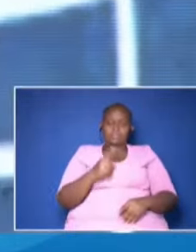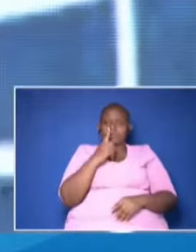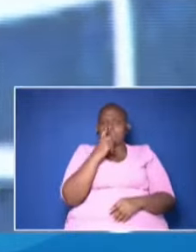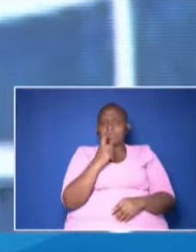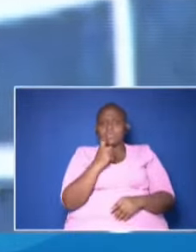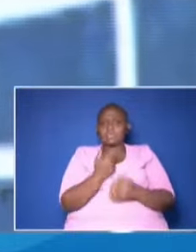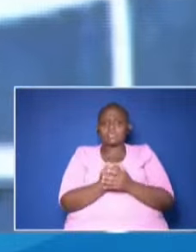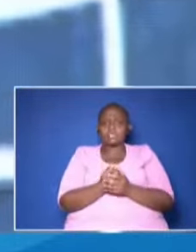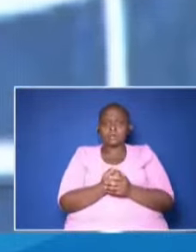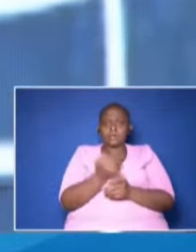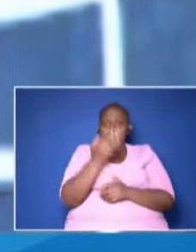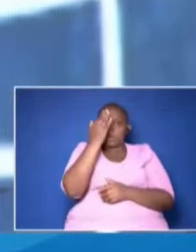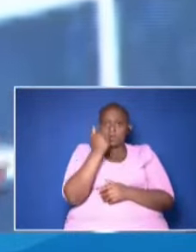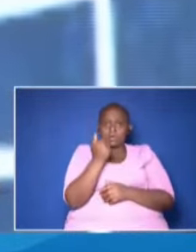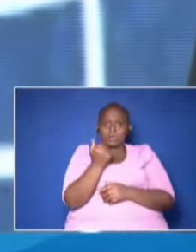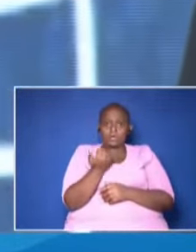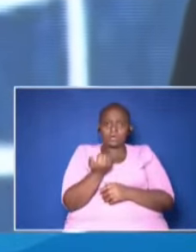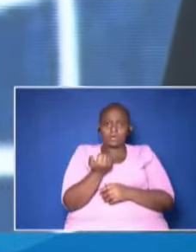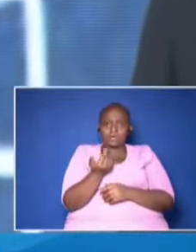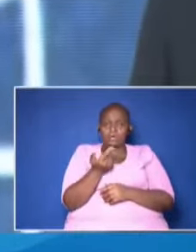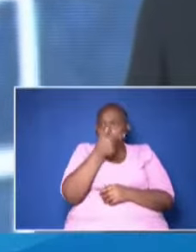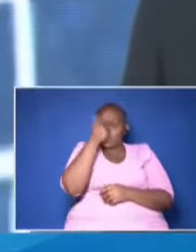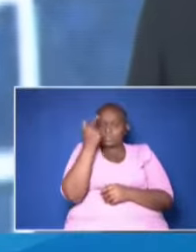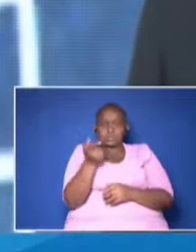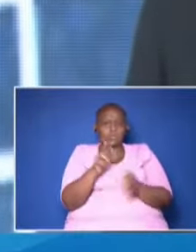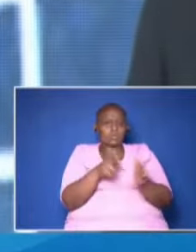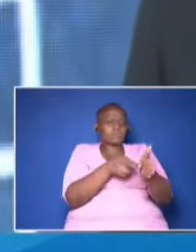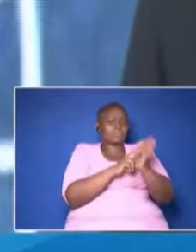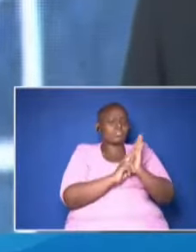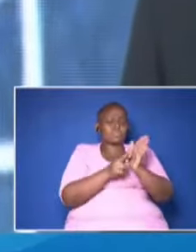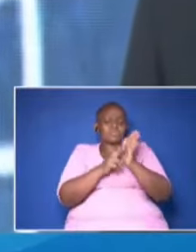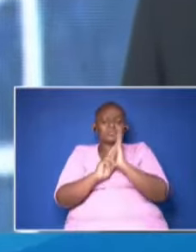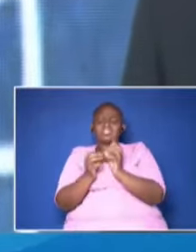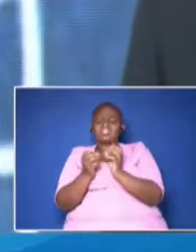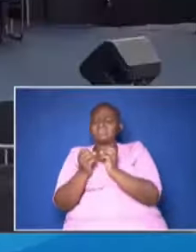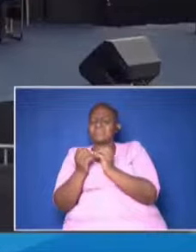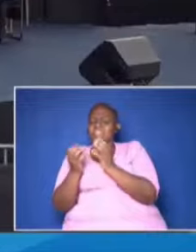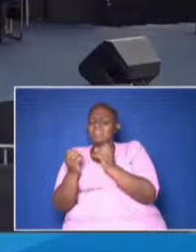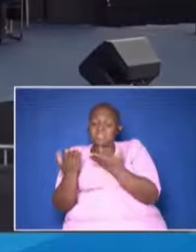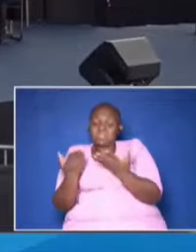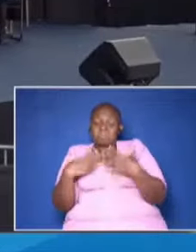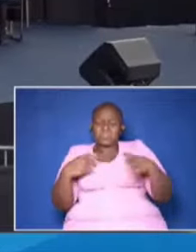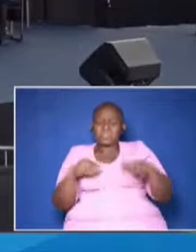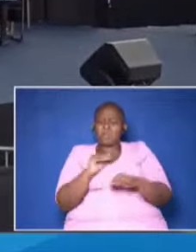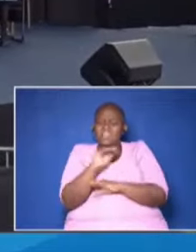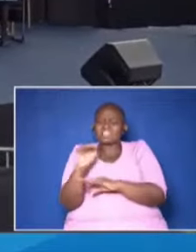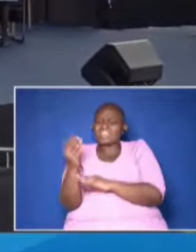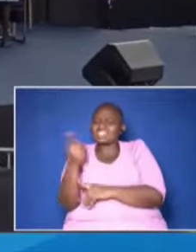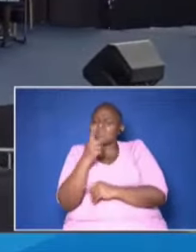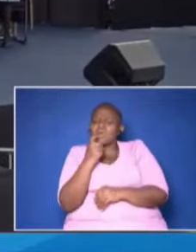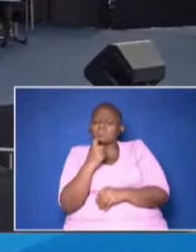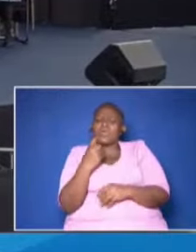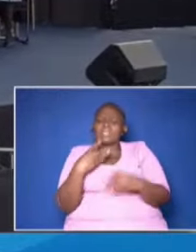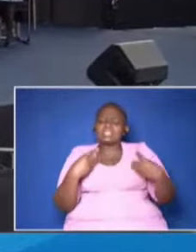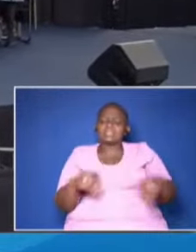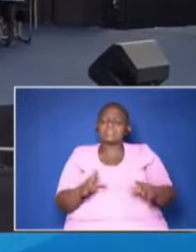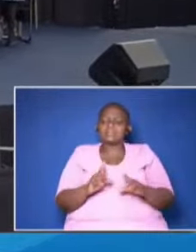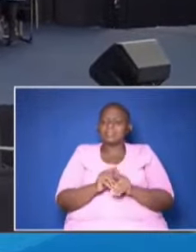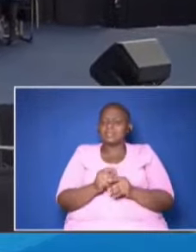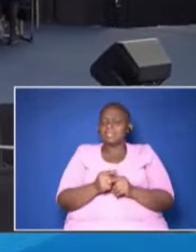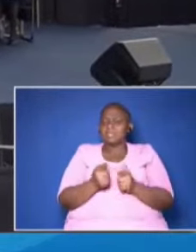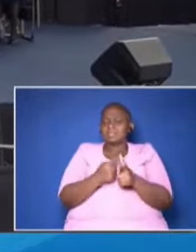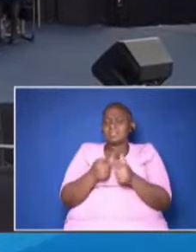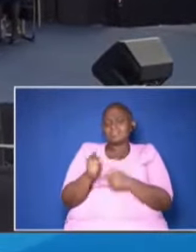suit because you had made a requests is that correct yeah so they ask